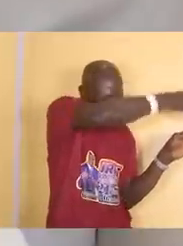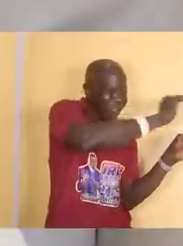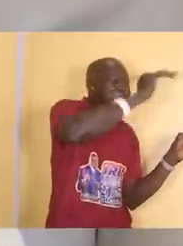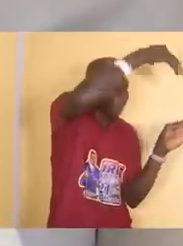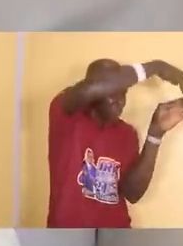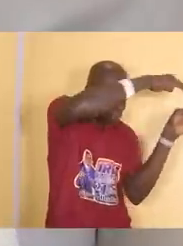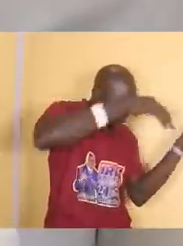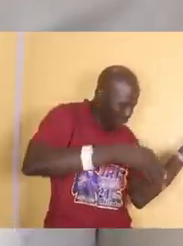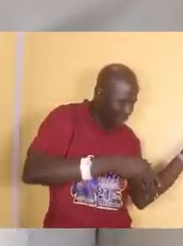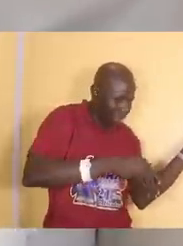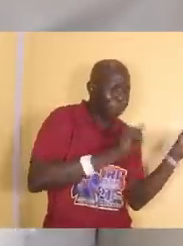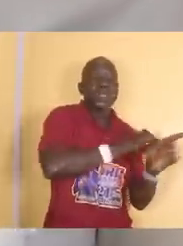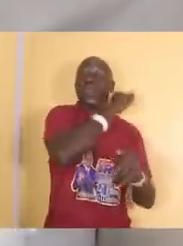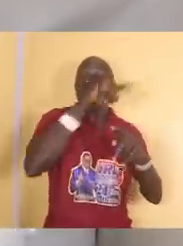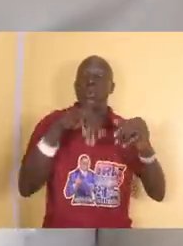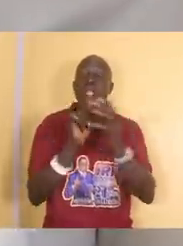turning.